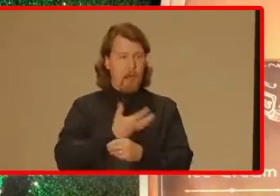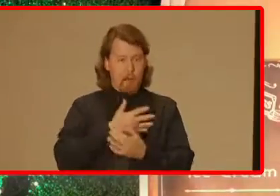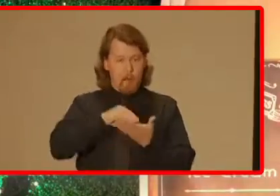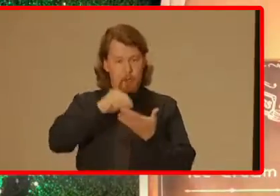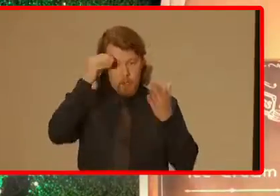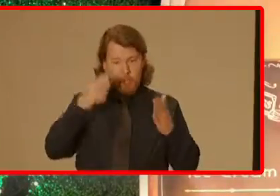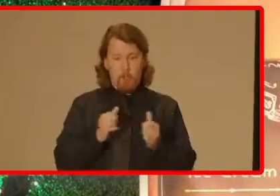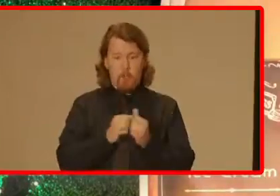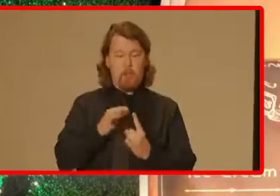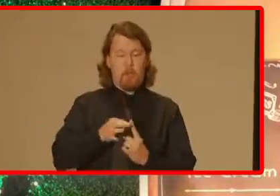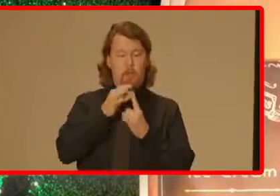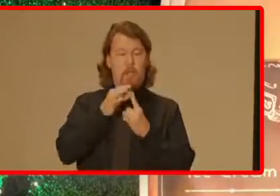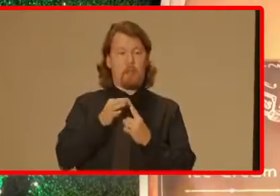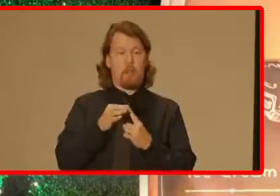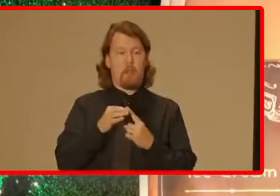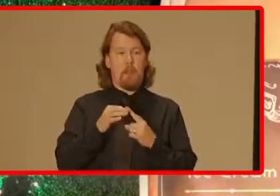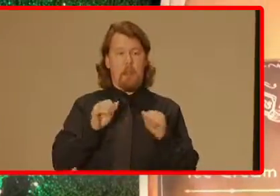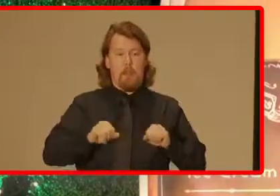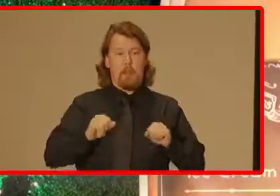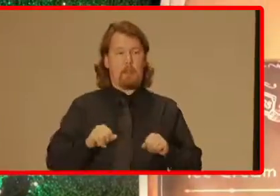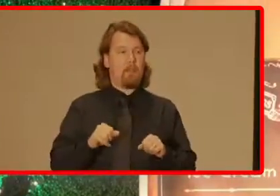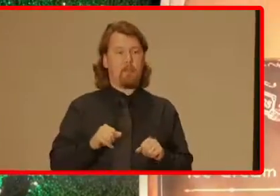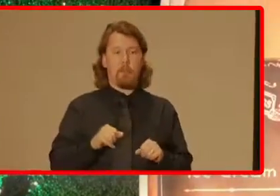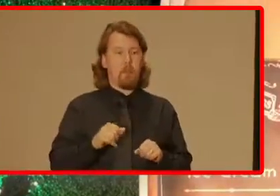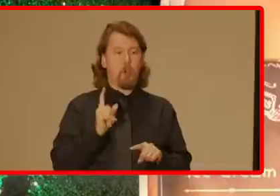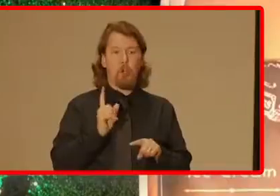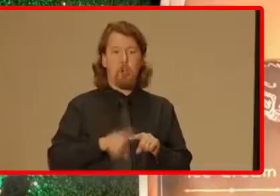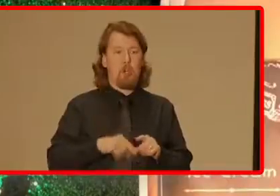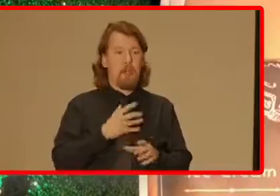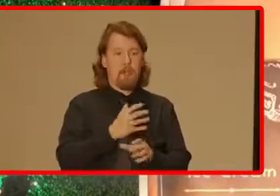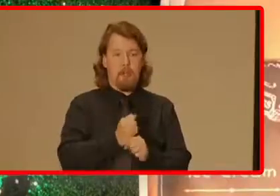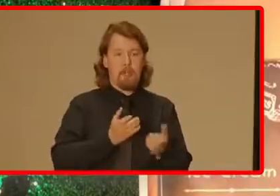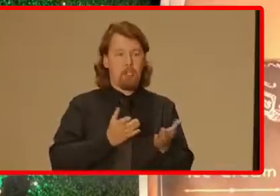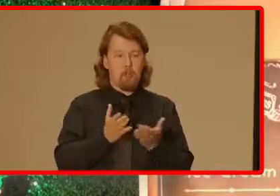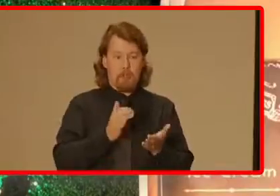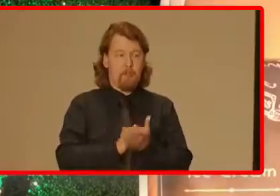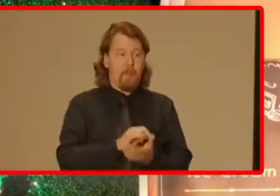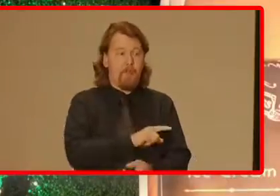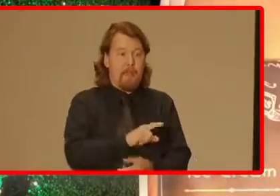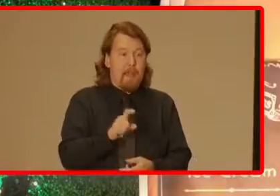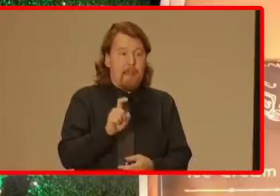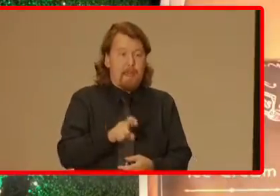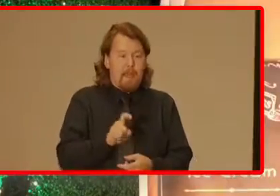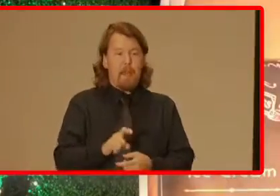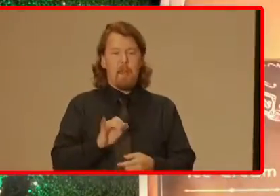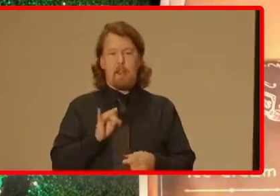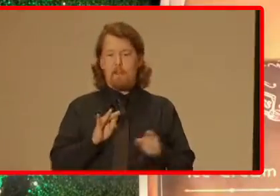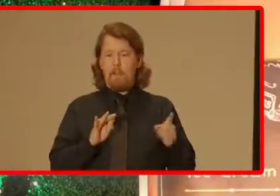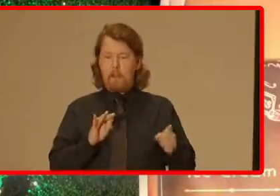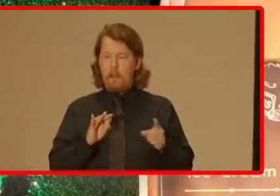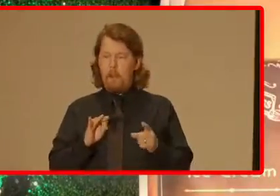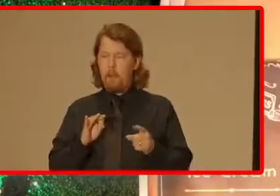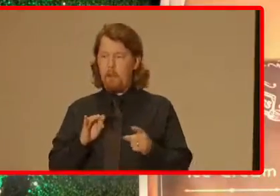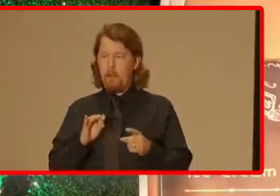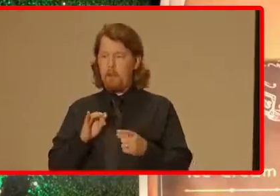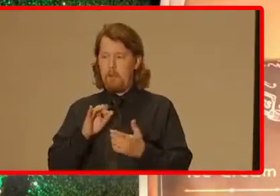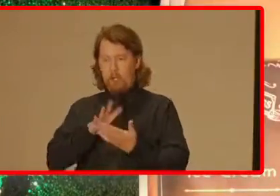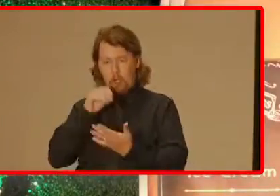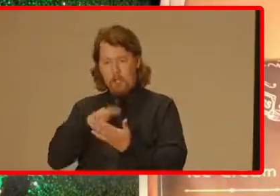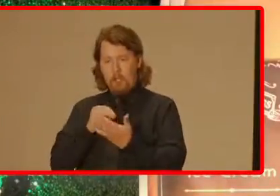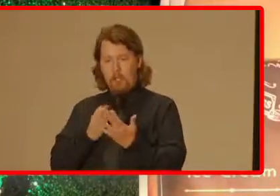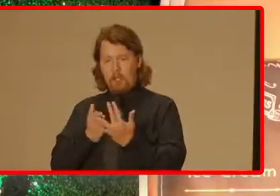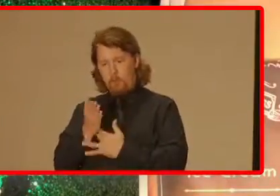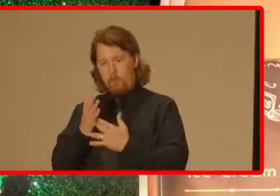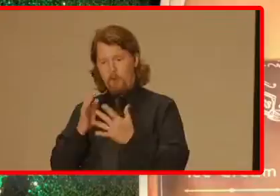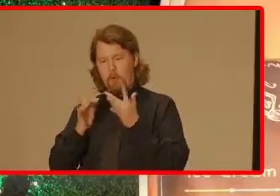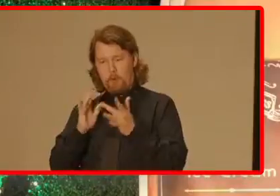could not get services that they have to have afforded to them in a remote or distance environment, and that may not be what's best